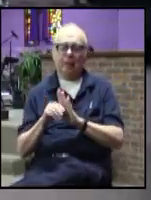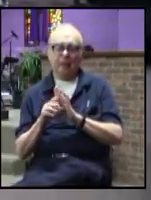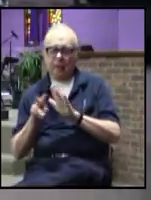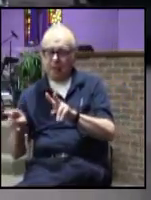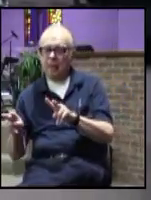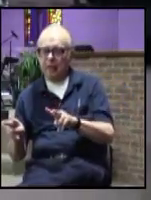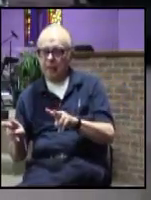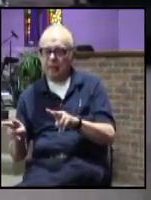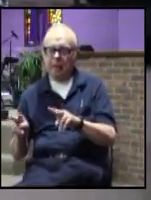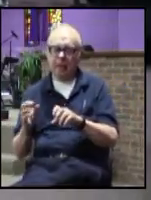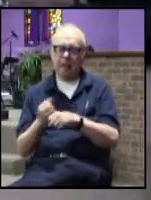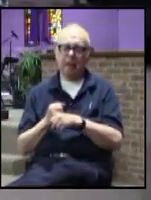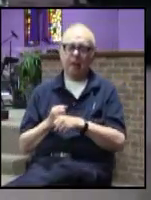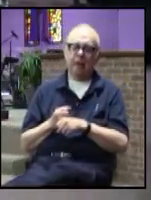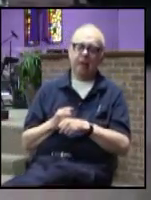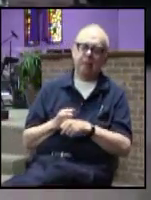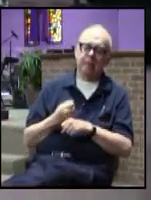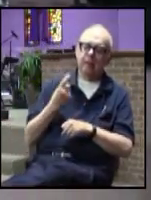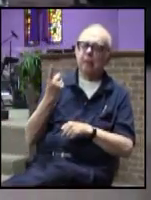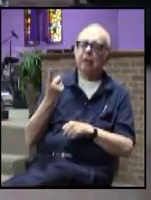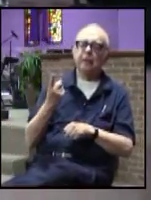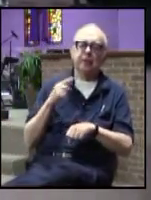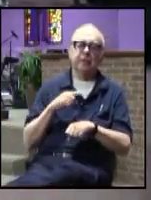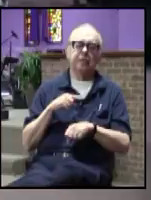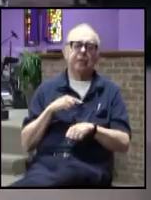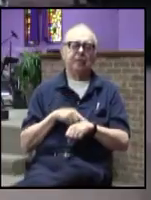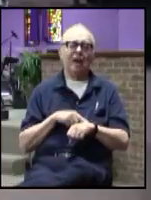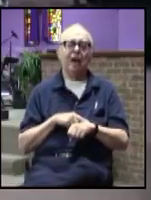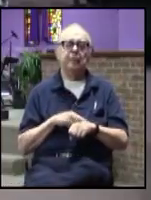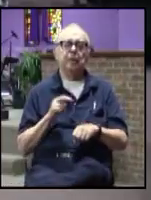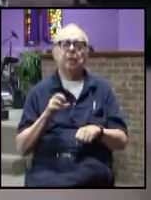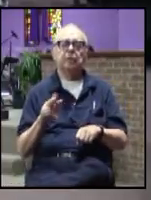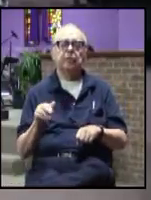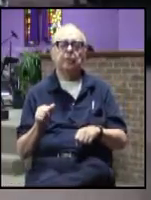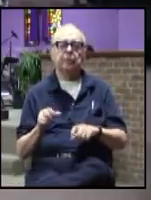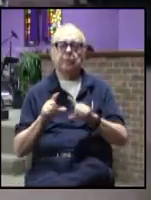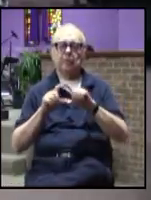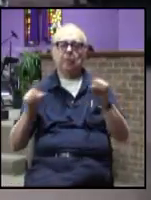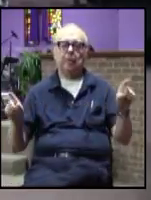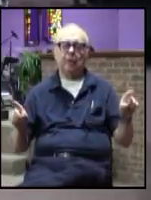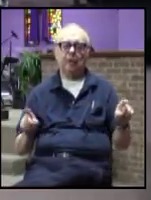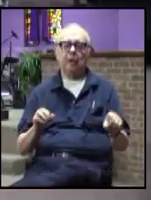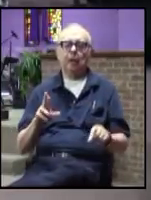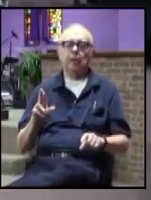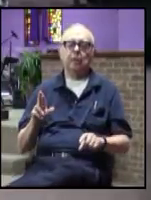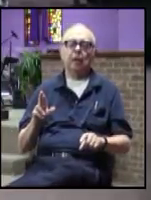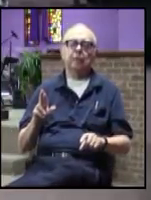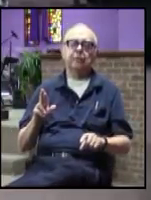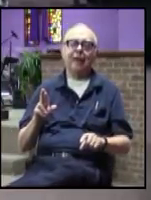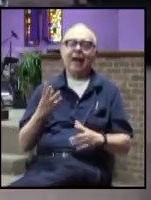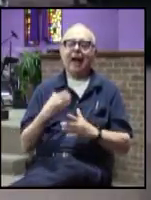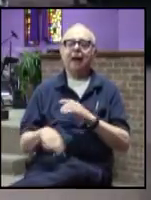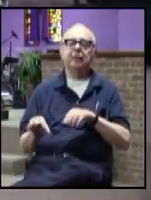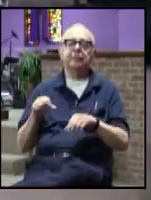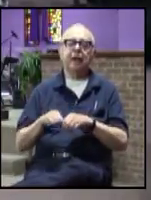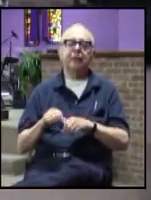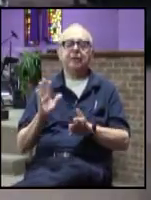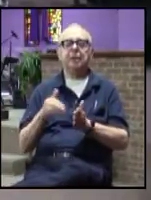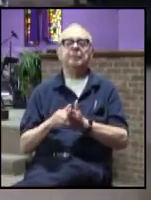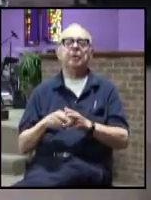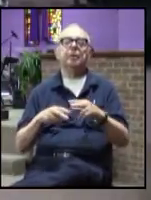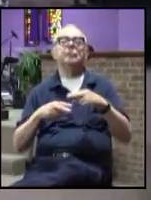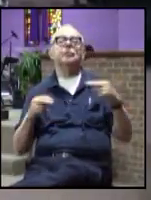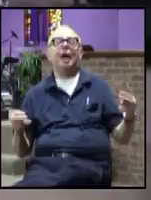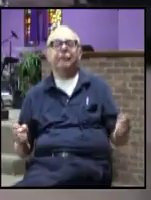be filming me, and I'm going to make the 11 o'clock news headlines. Car runs out of gas in the middle of traffic jam.